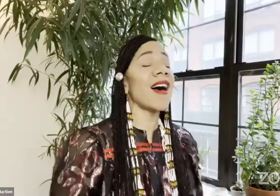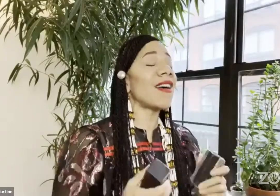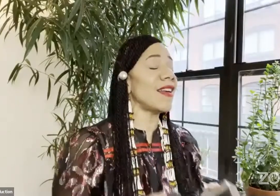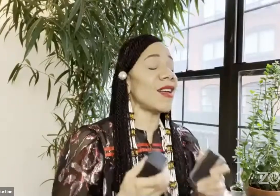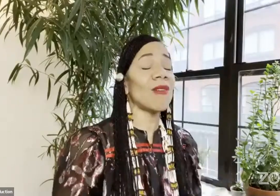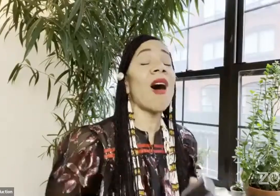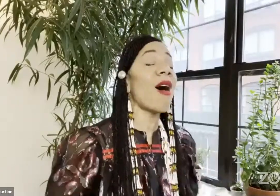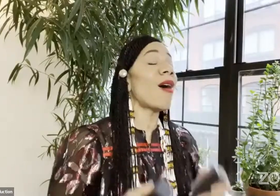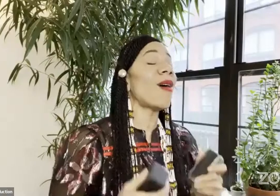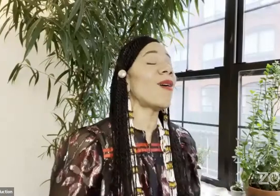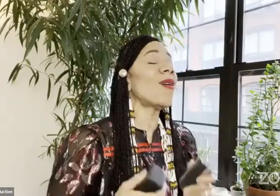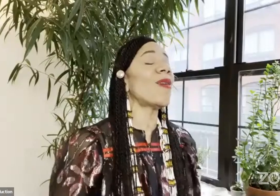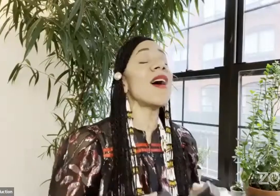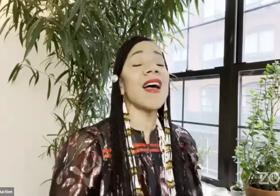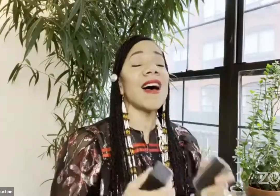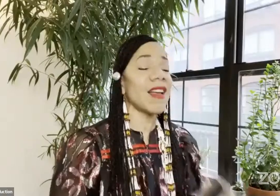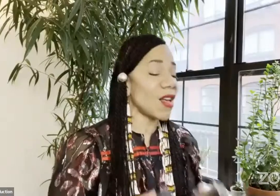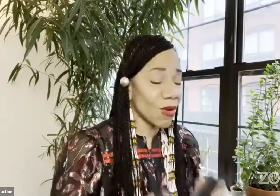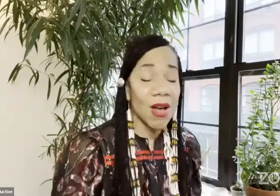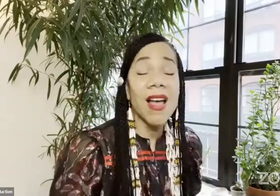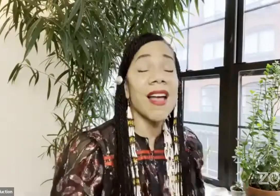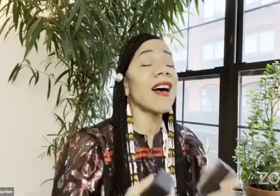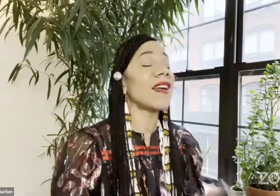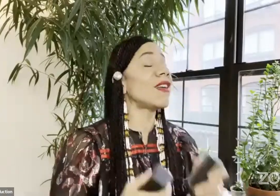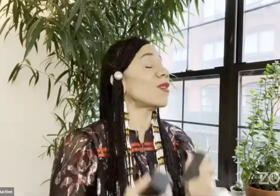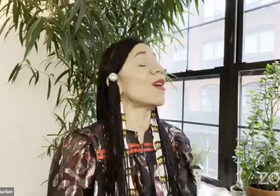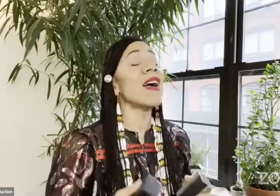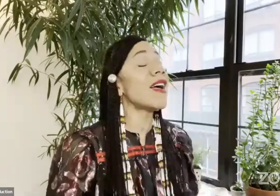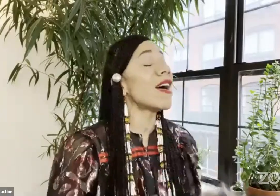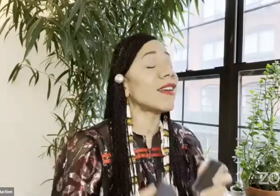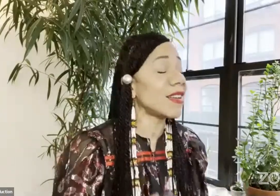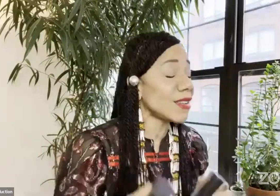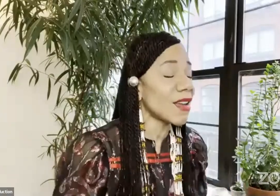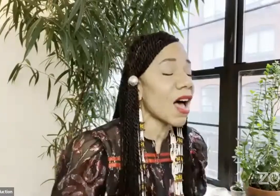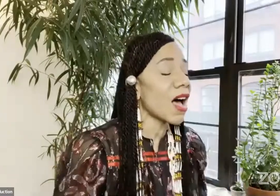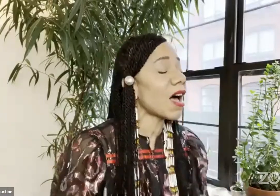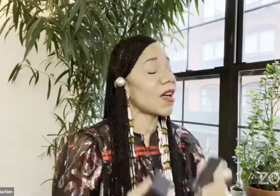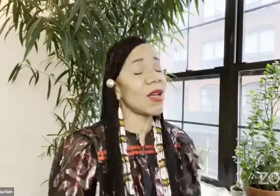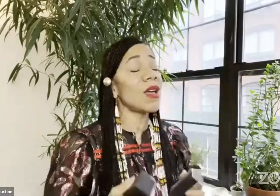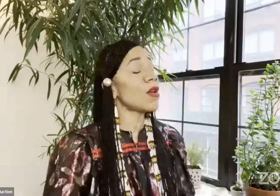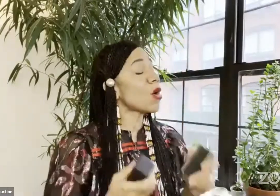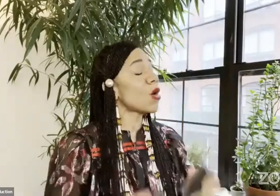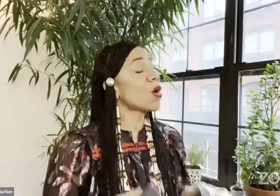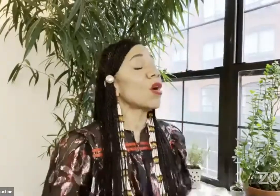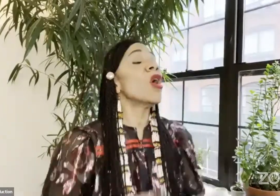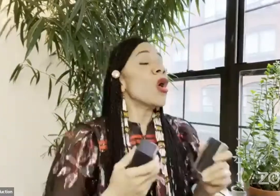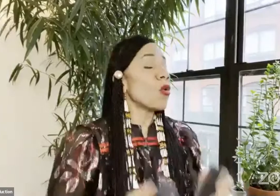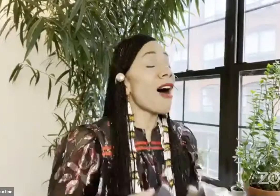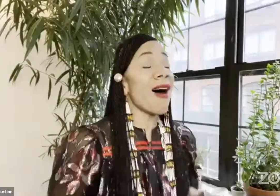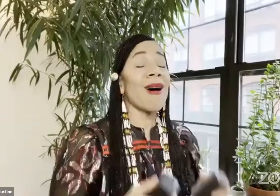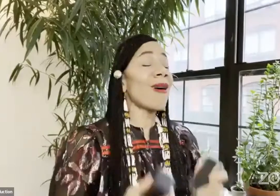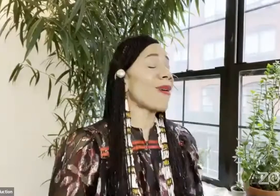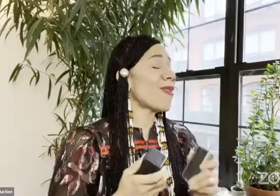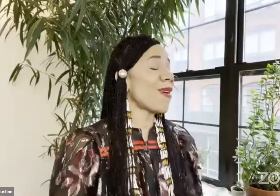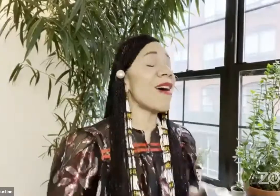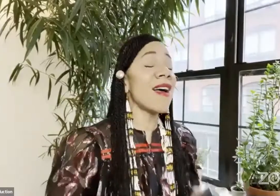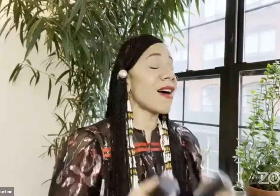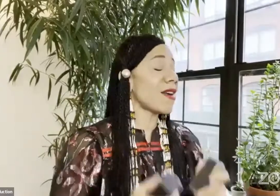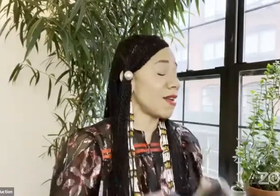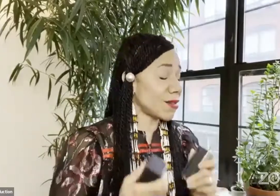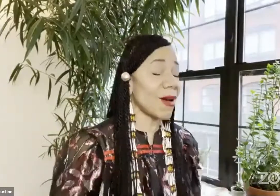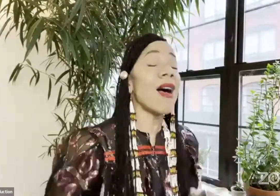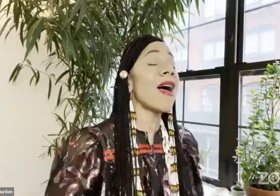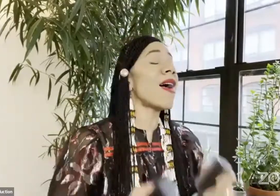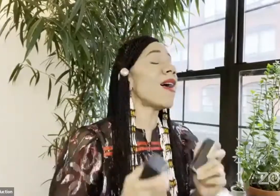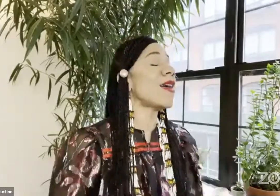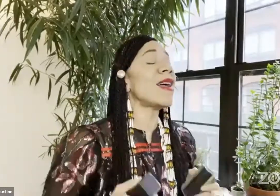Whoa, where, hey, whoa, where, hey, where, hey, where, hey, ya, hey, yo. Whoa,